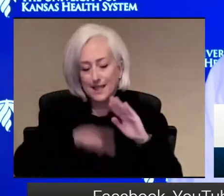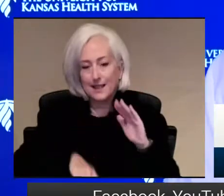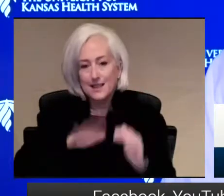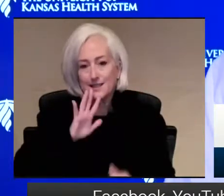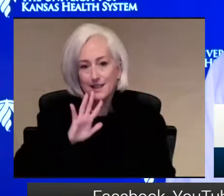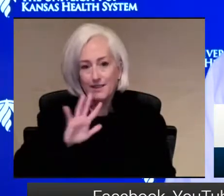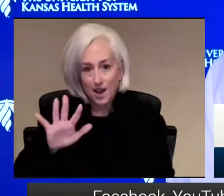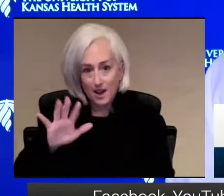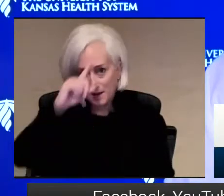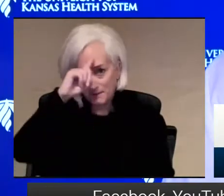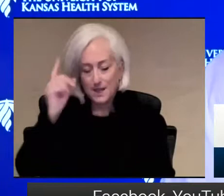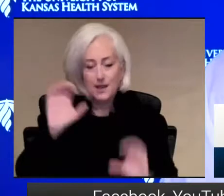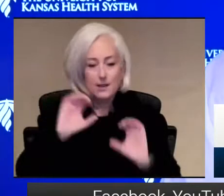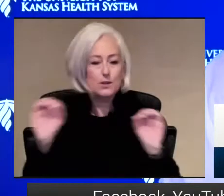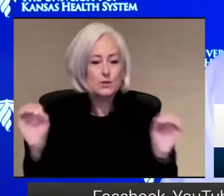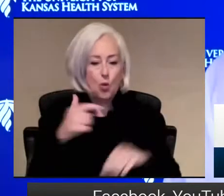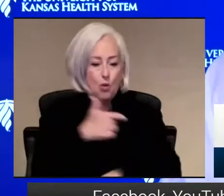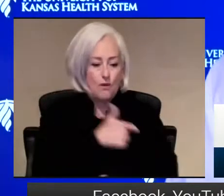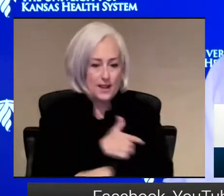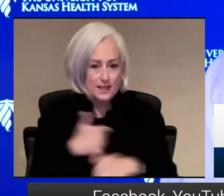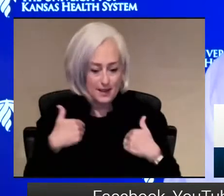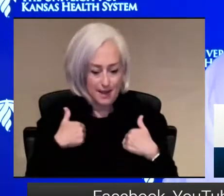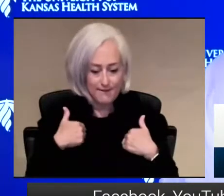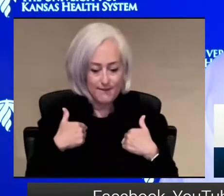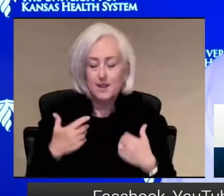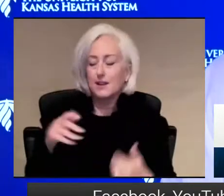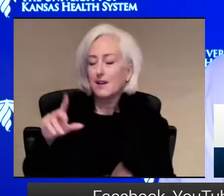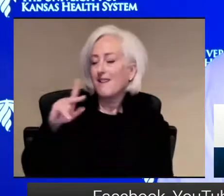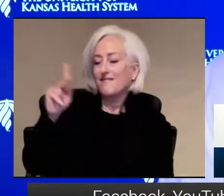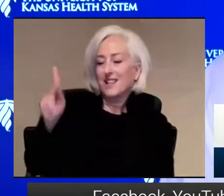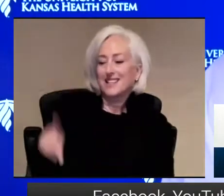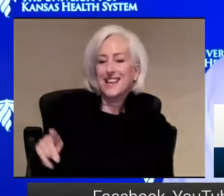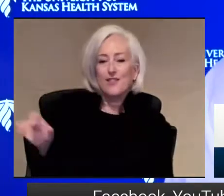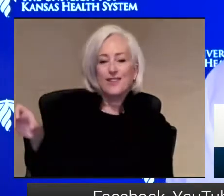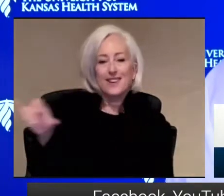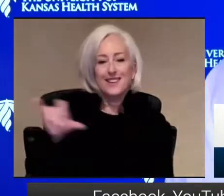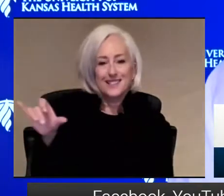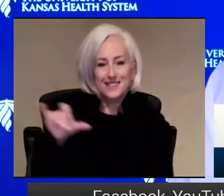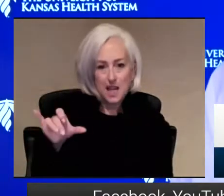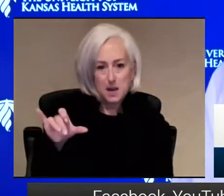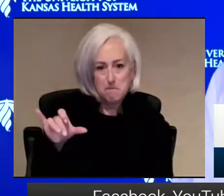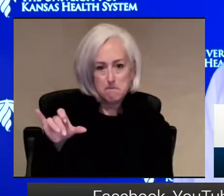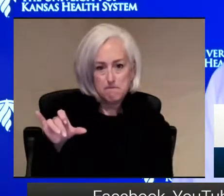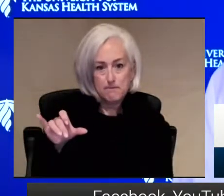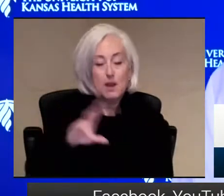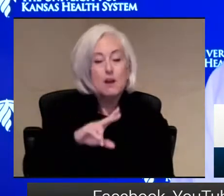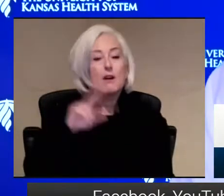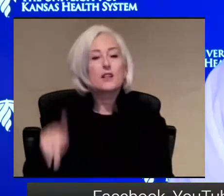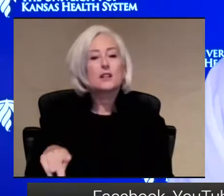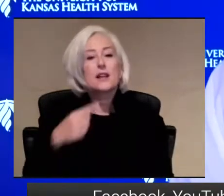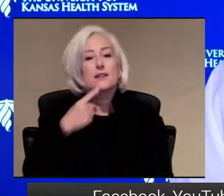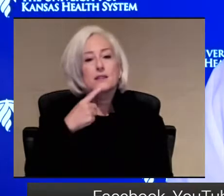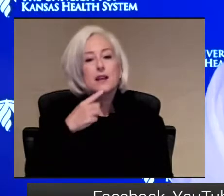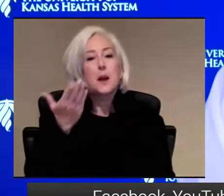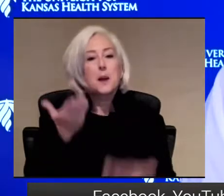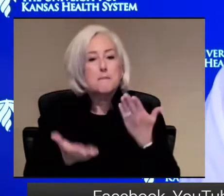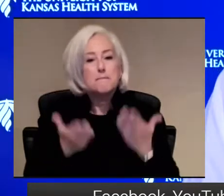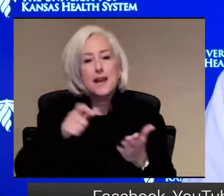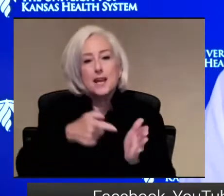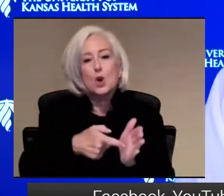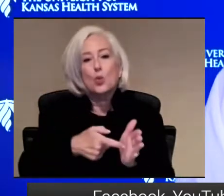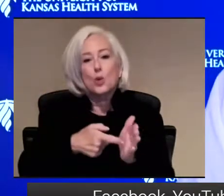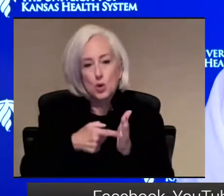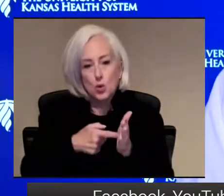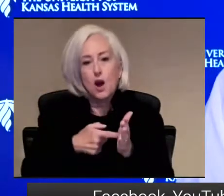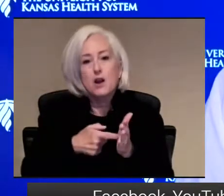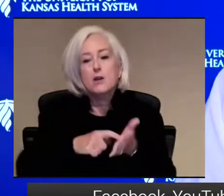vaccinated. We know Philadelphia has done that. I think the next step for Philadelphia, they said they may move to mandatory vaccination cards should they get there. But